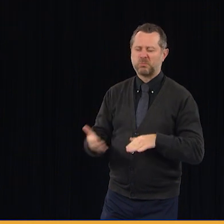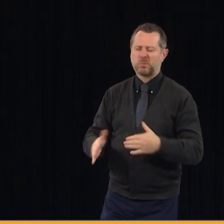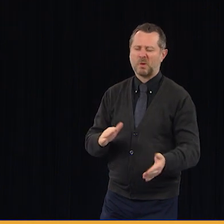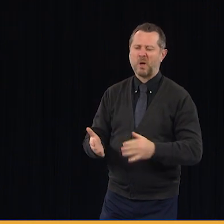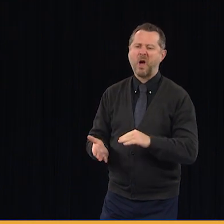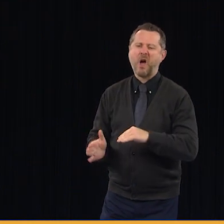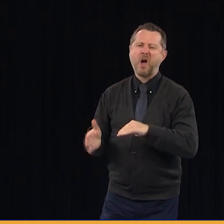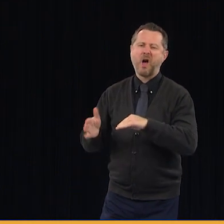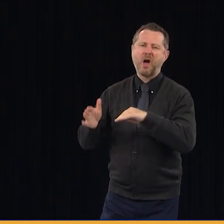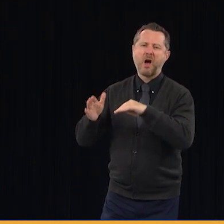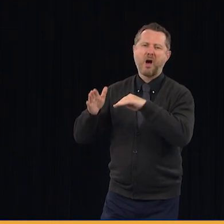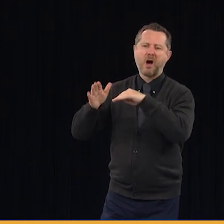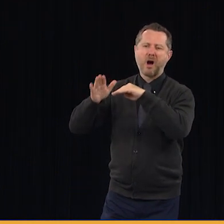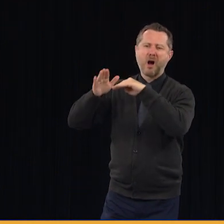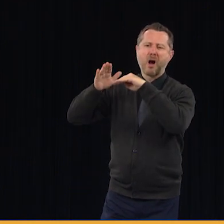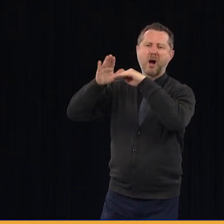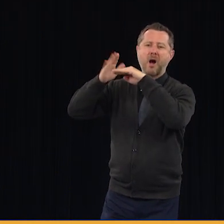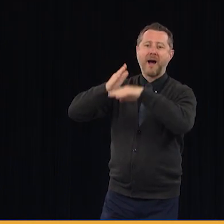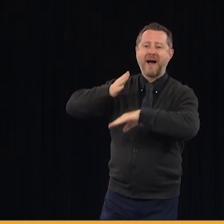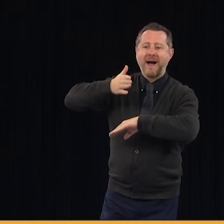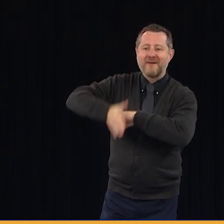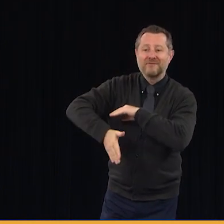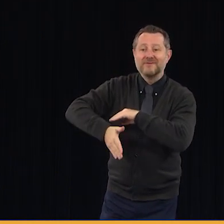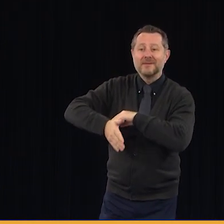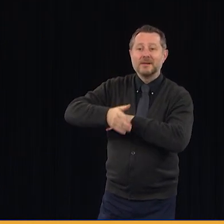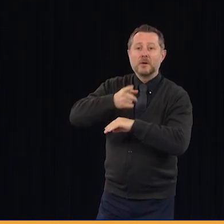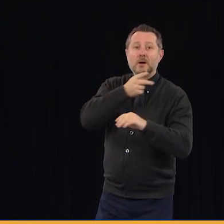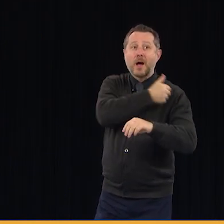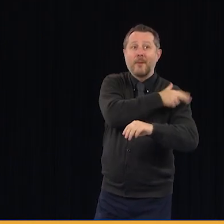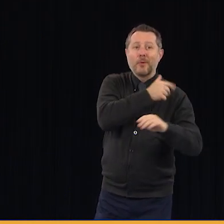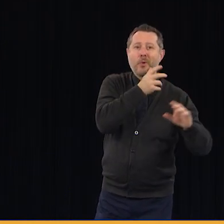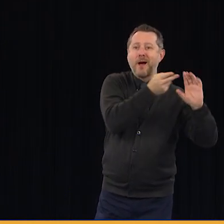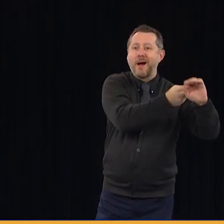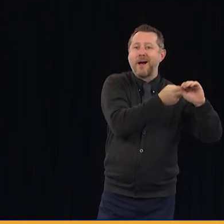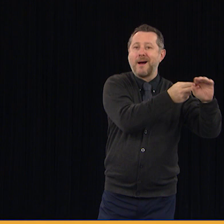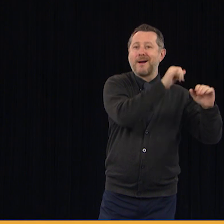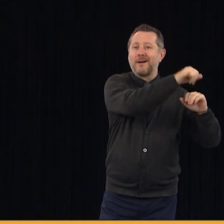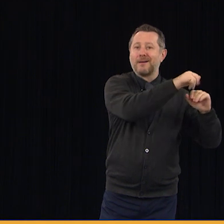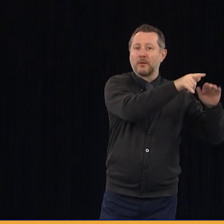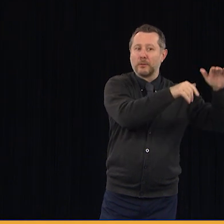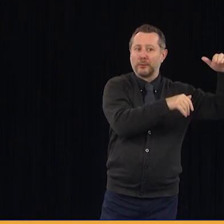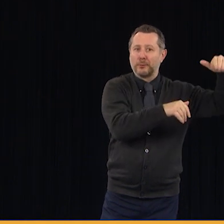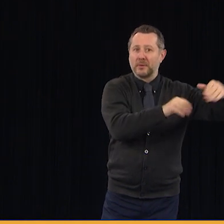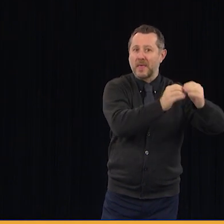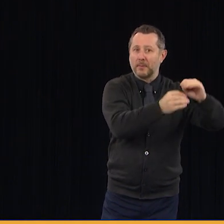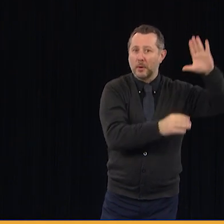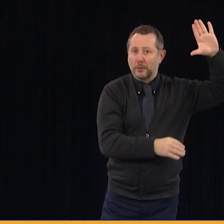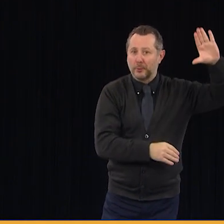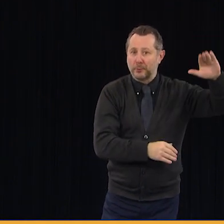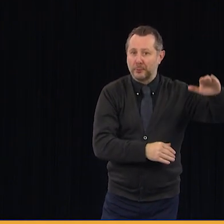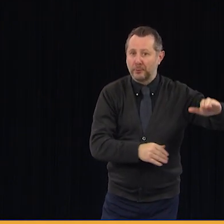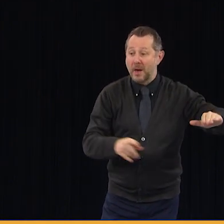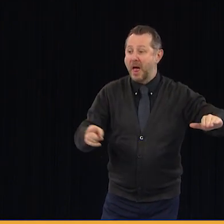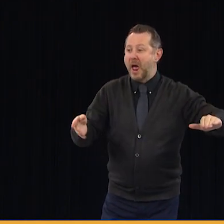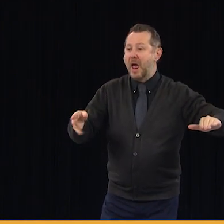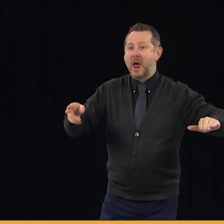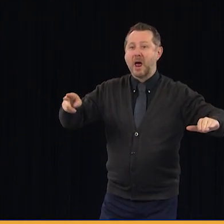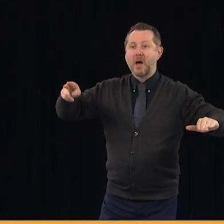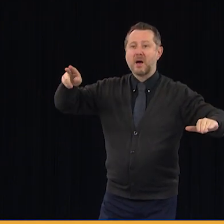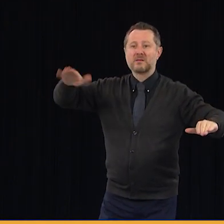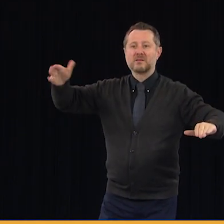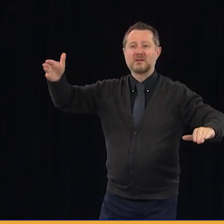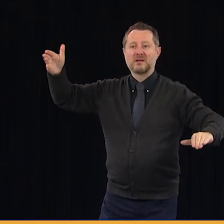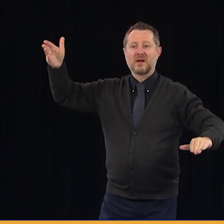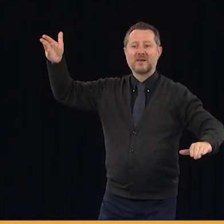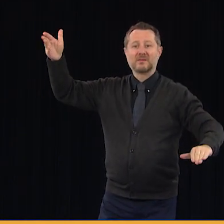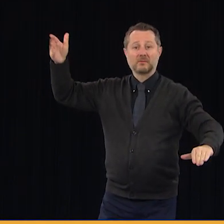the hospitalizations because the deaths increase the longer a person is in the hospital, the longer a person is on